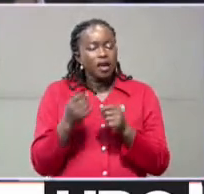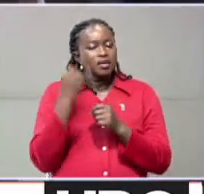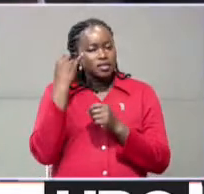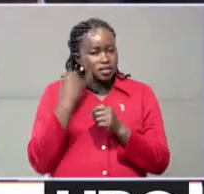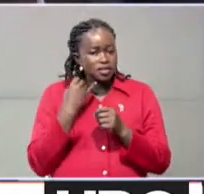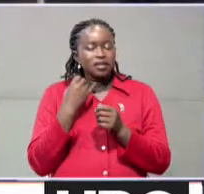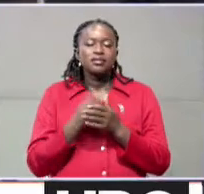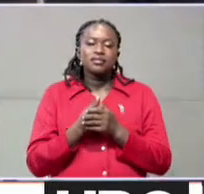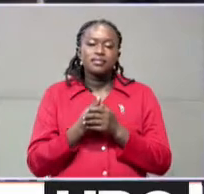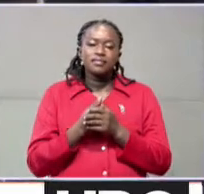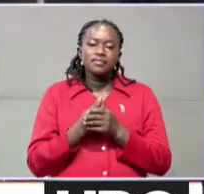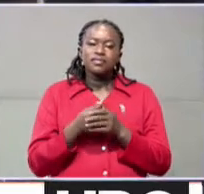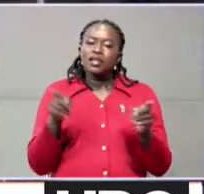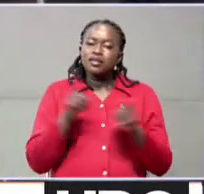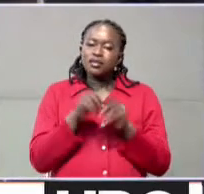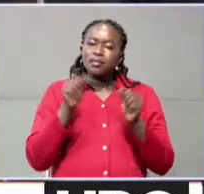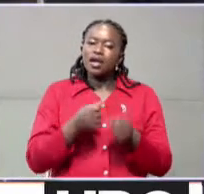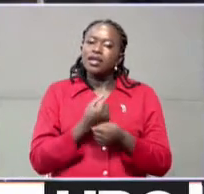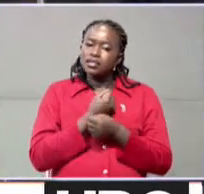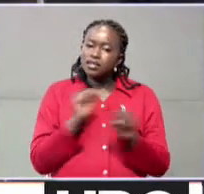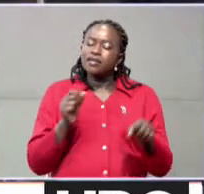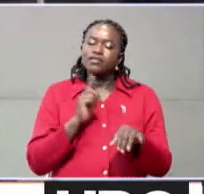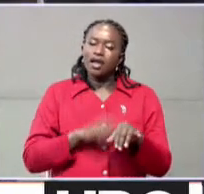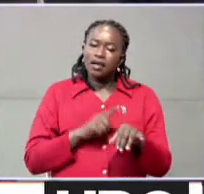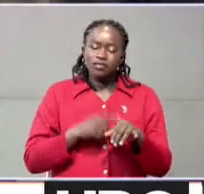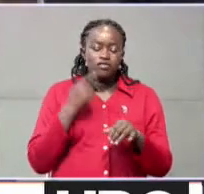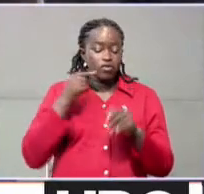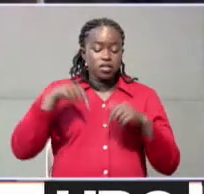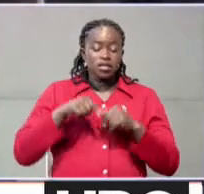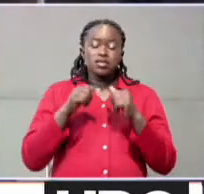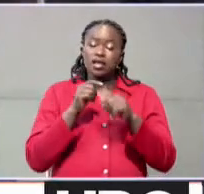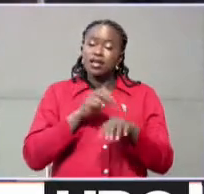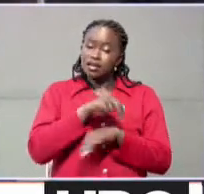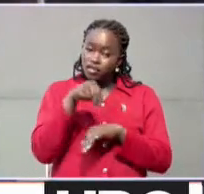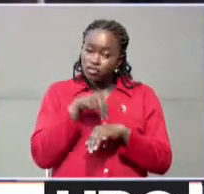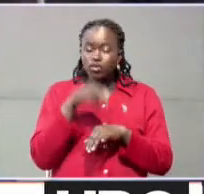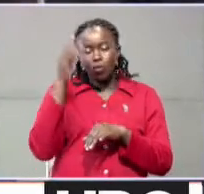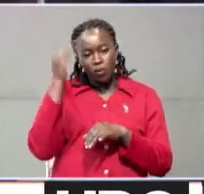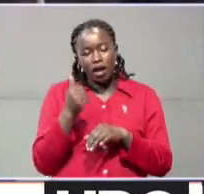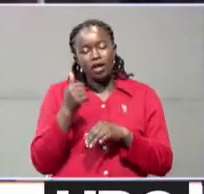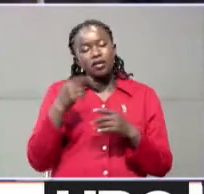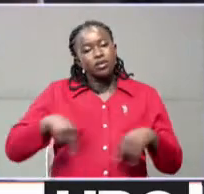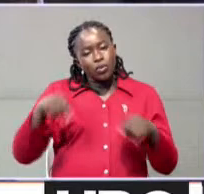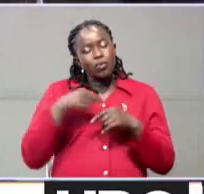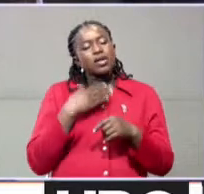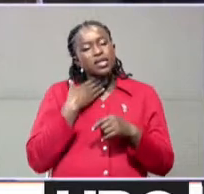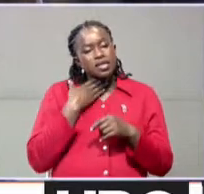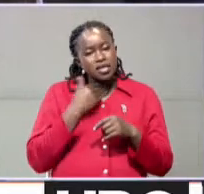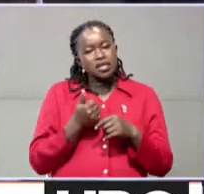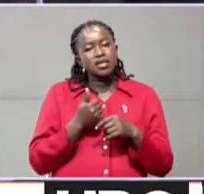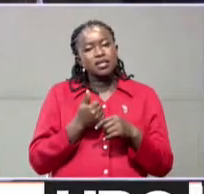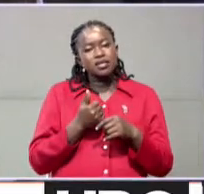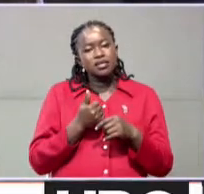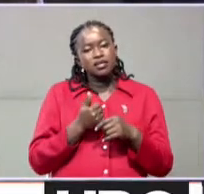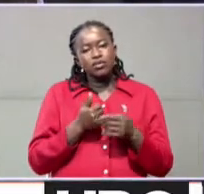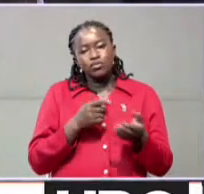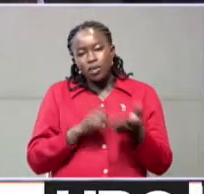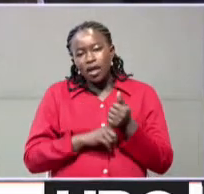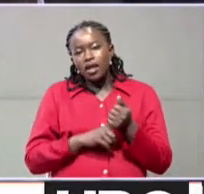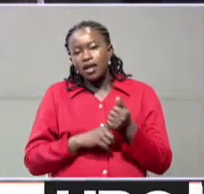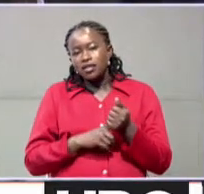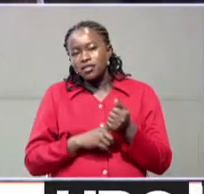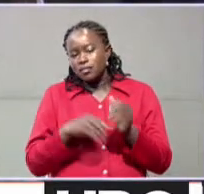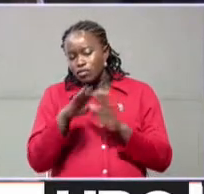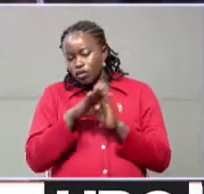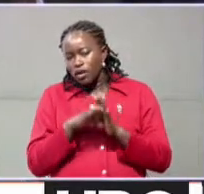saved time for this nation because all we needed was an extract of the answered